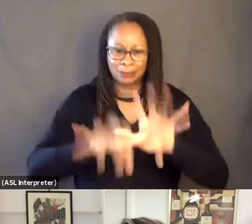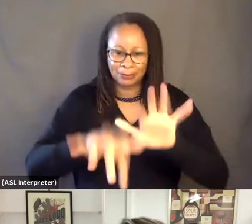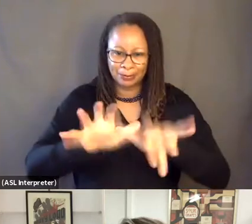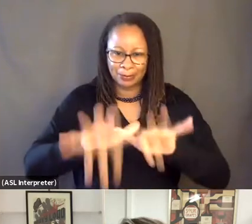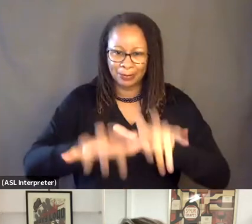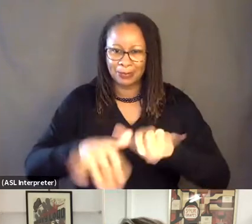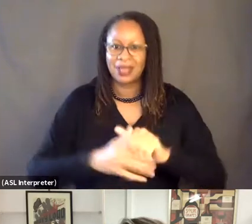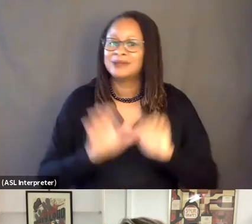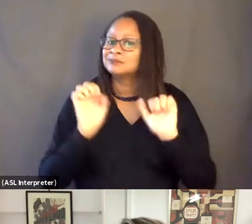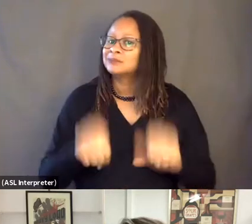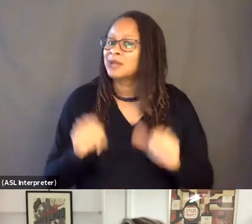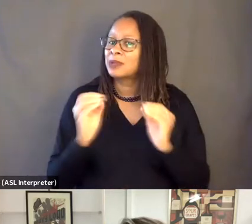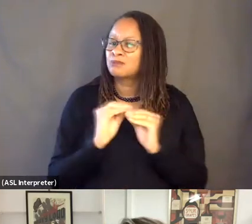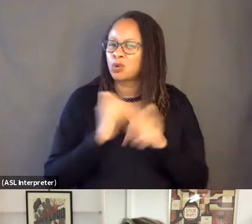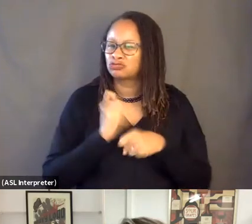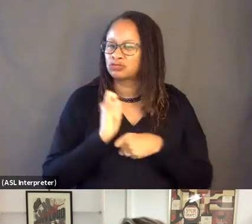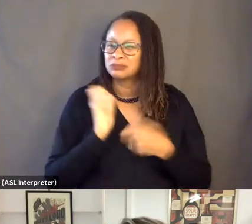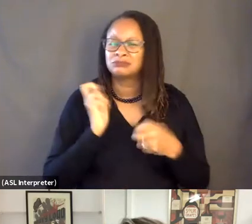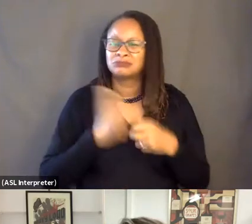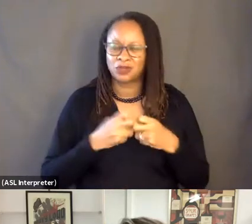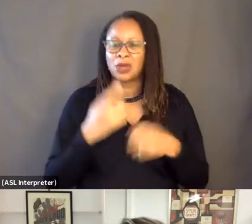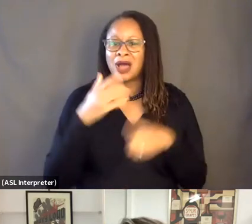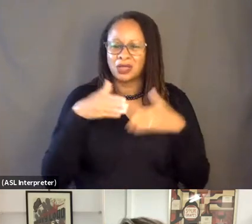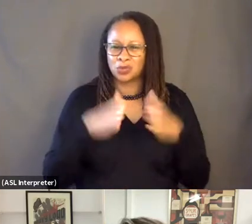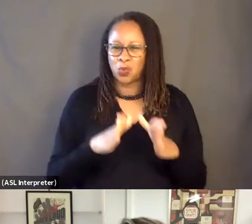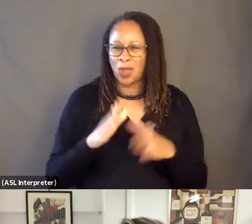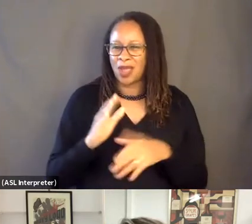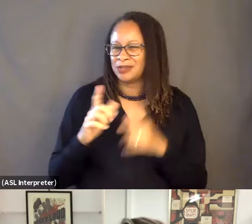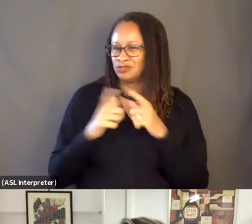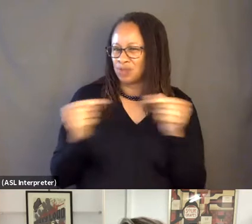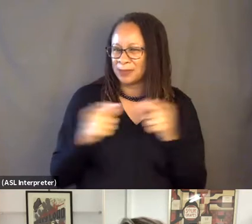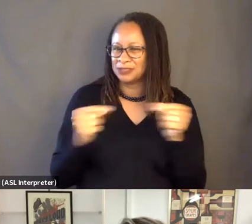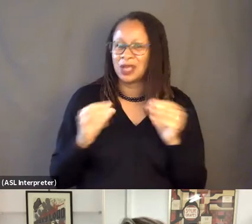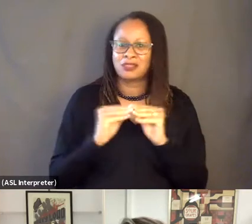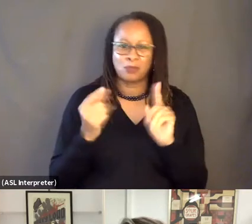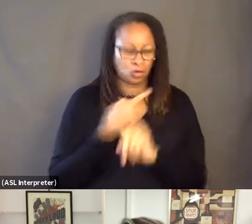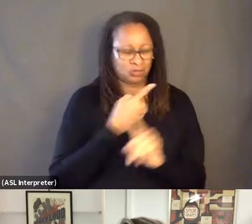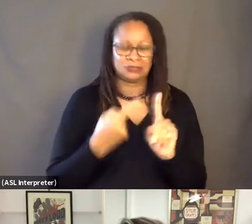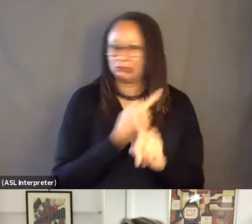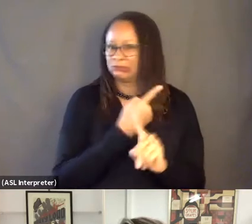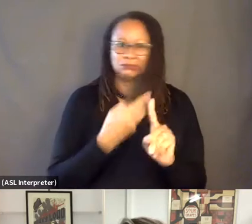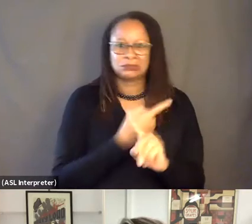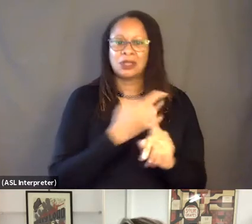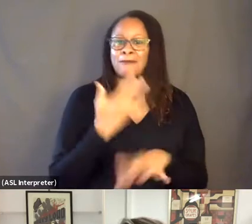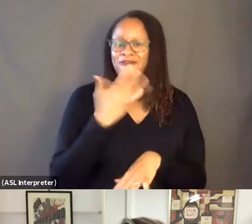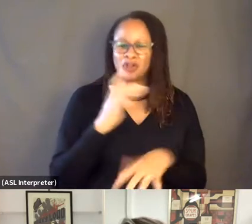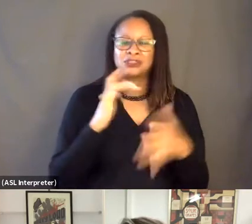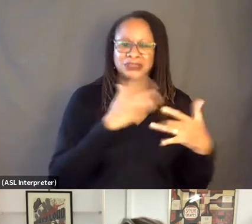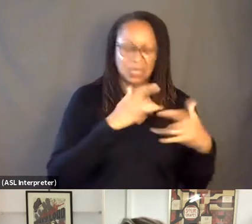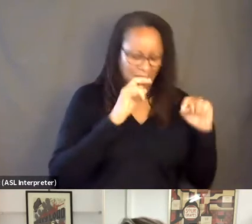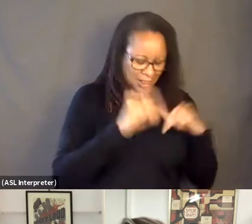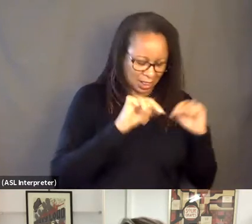the way that Japanese keyboards work. There are more distractions, so he tends to prefer the